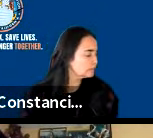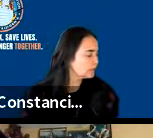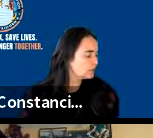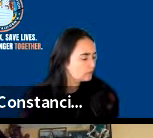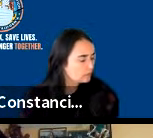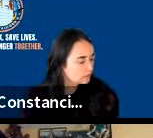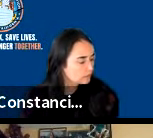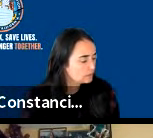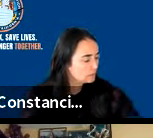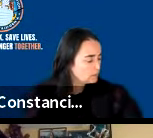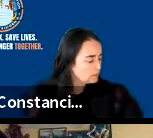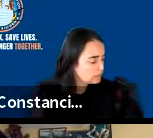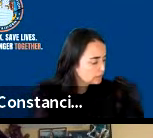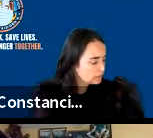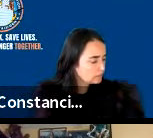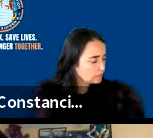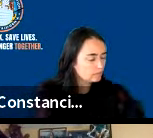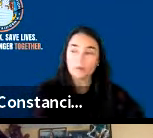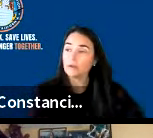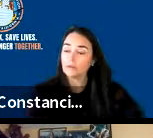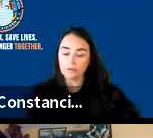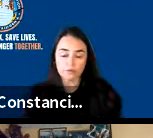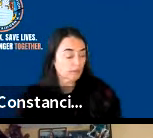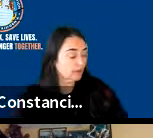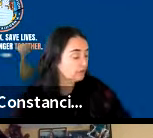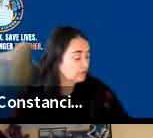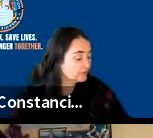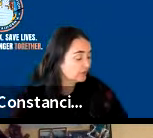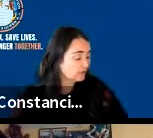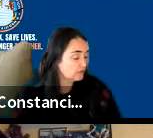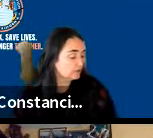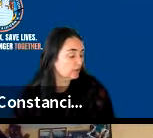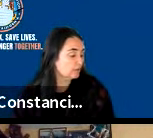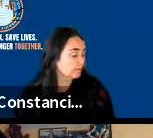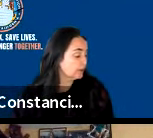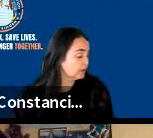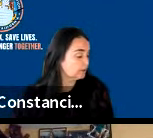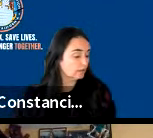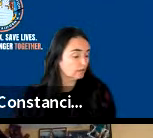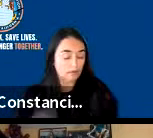notes on a random process.